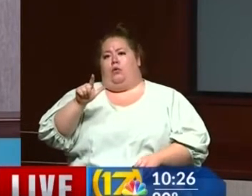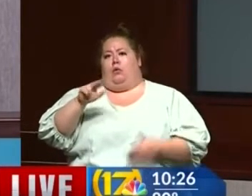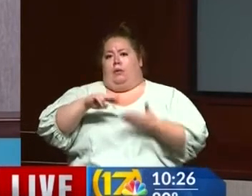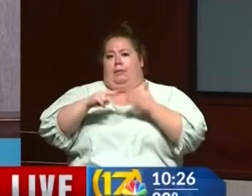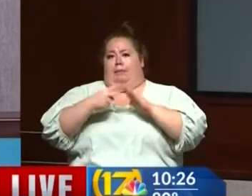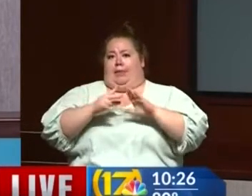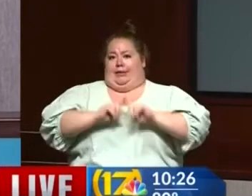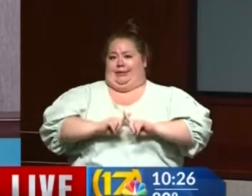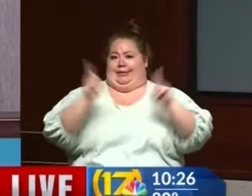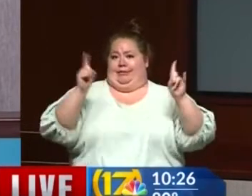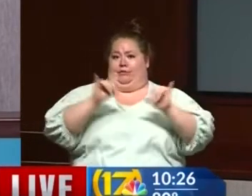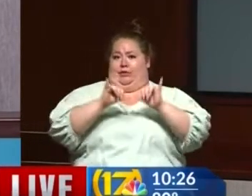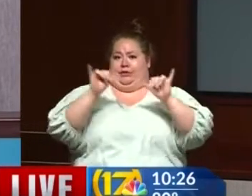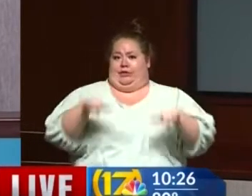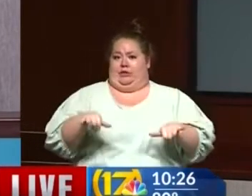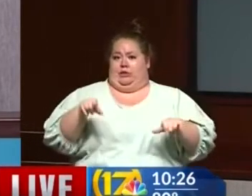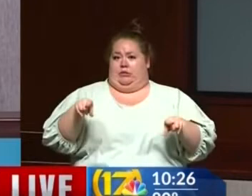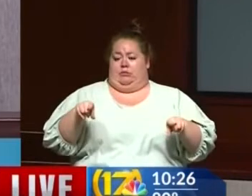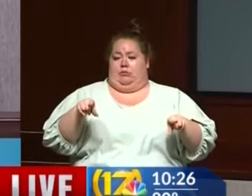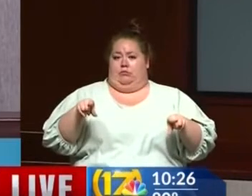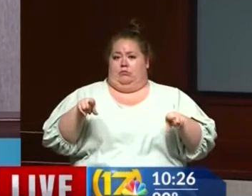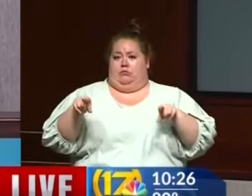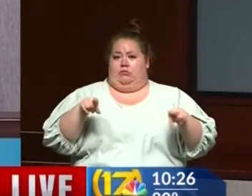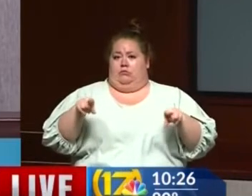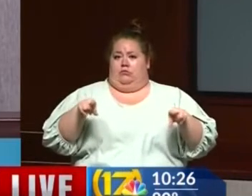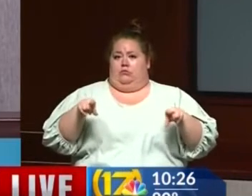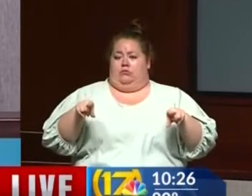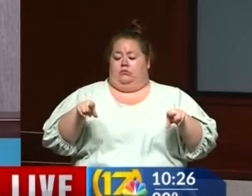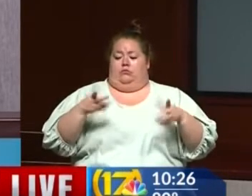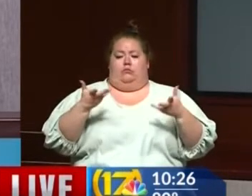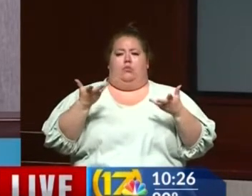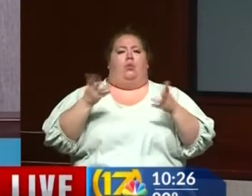system? I guess if you could still offer some more clarity on